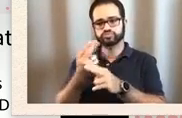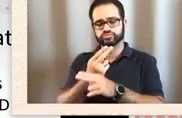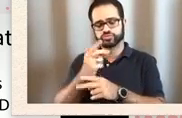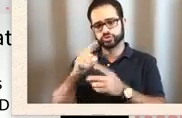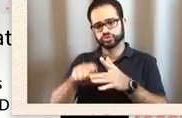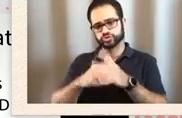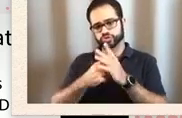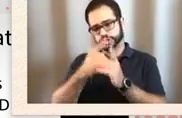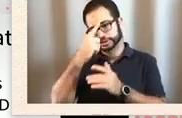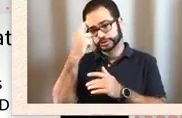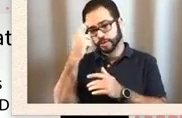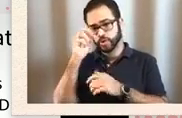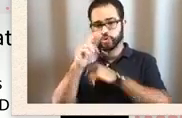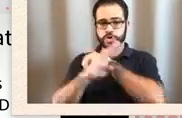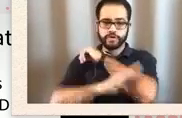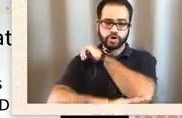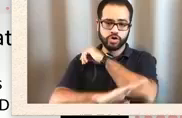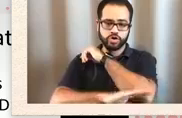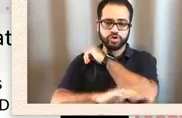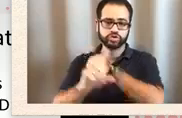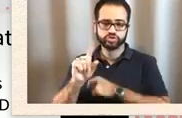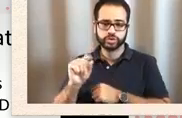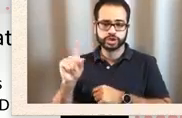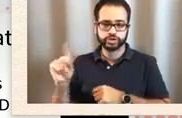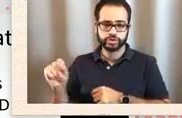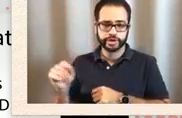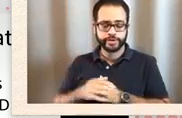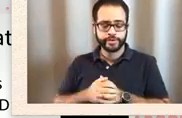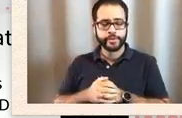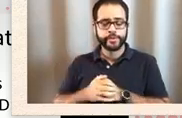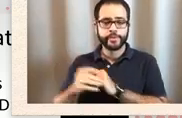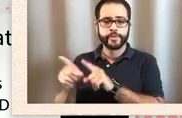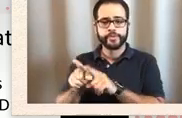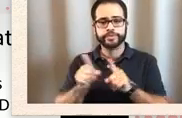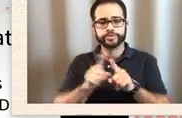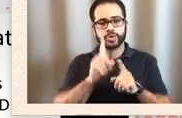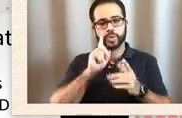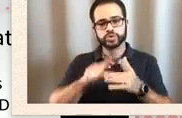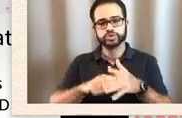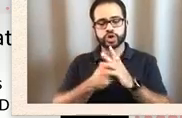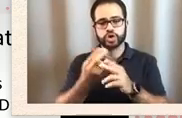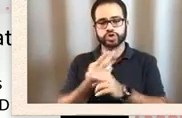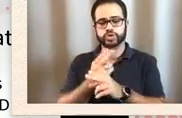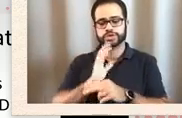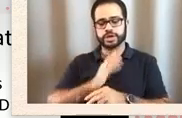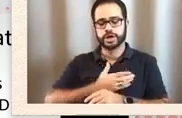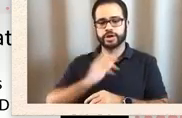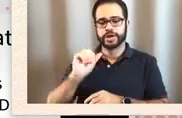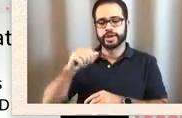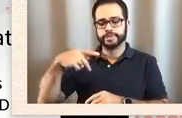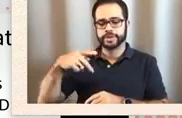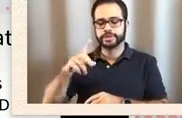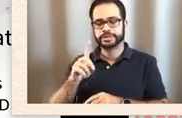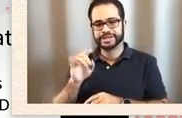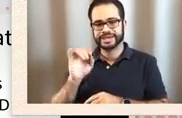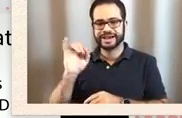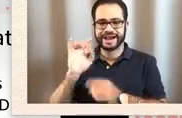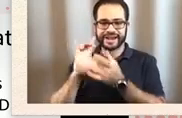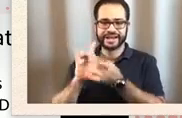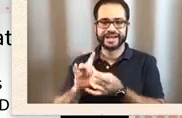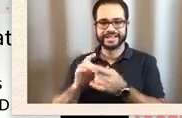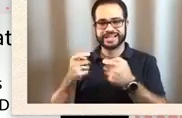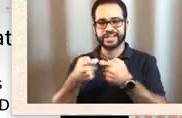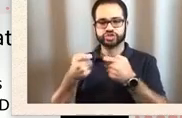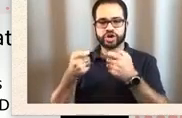of 2020. They will also begin using our APD iConnect electronic visit verification